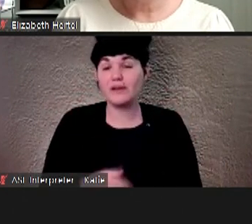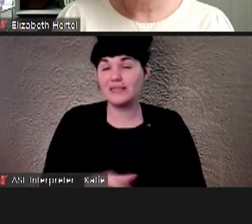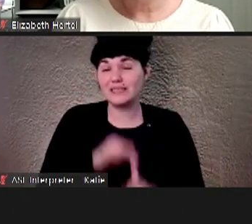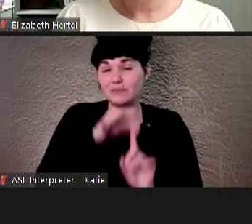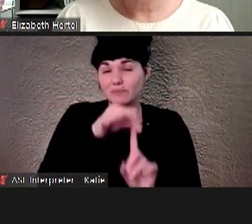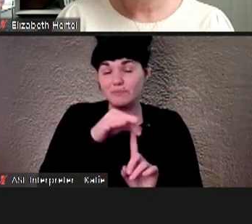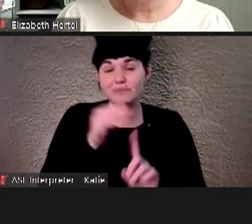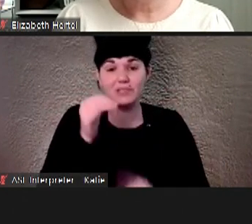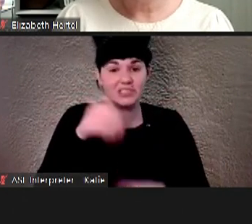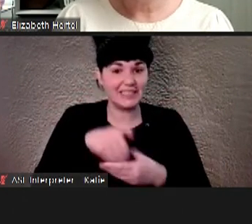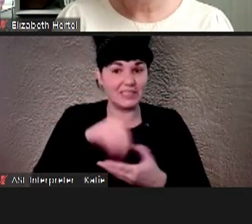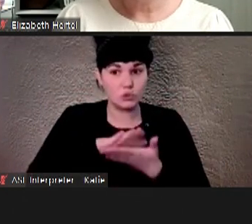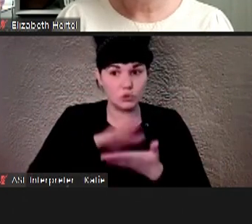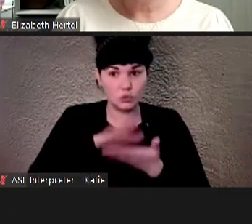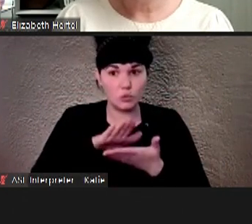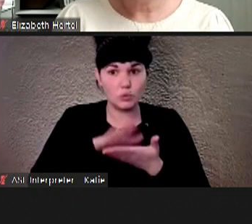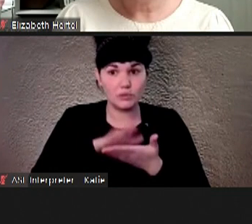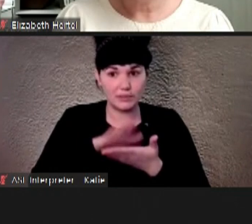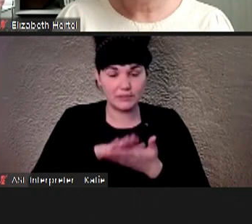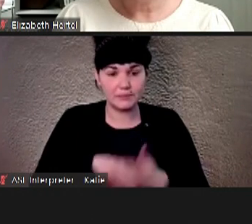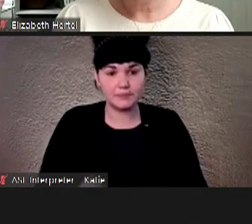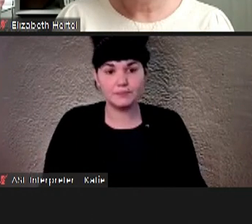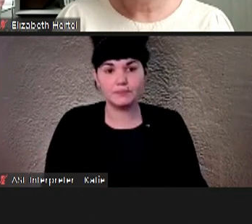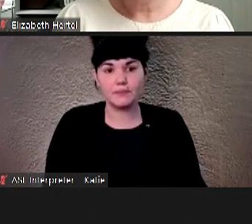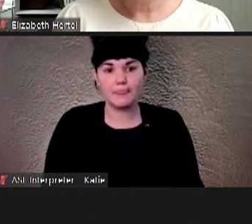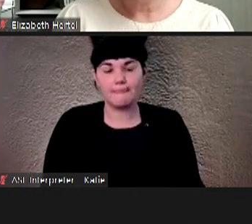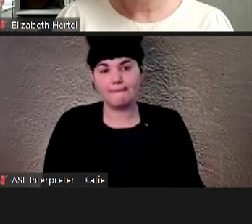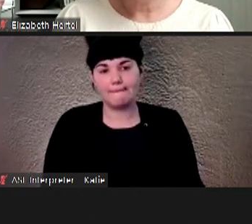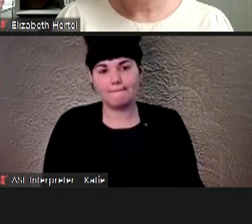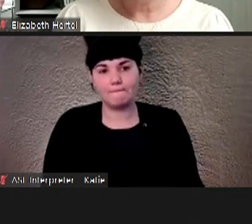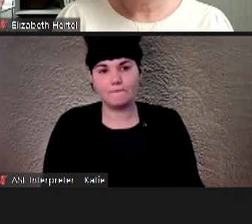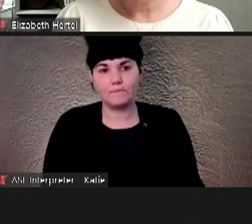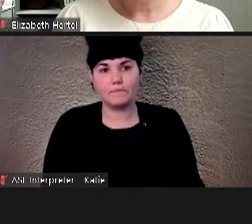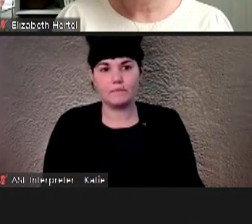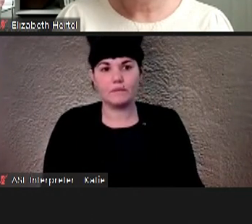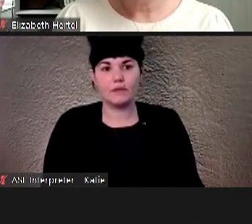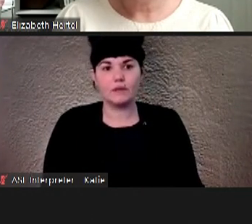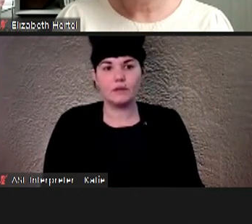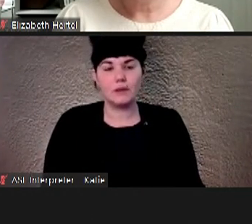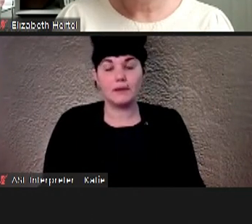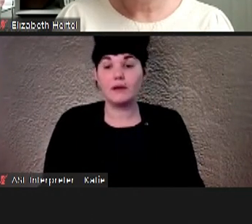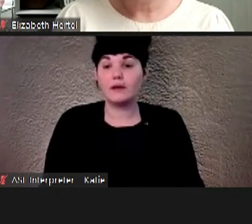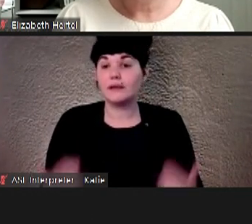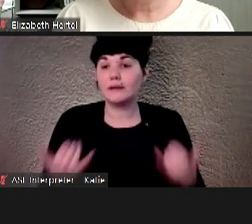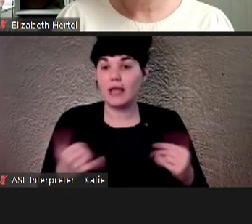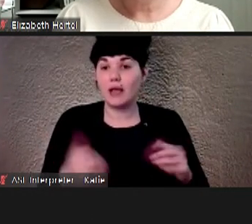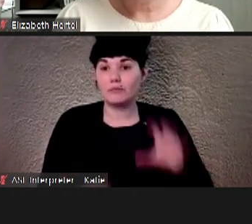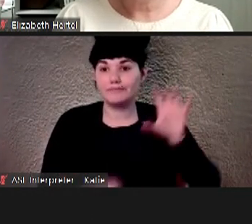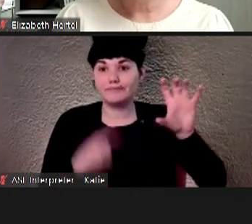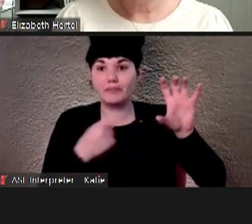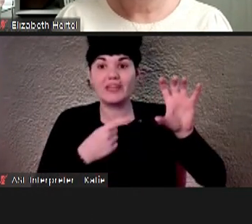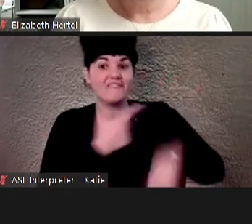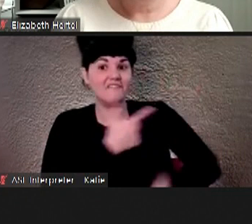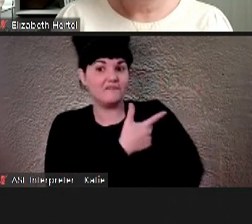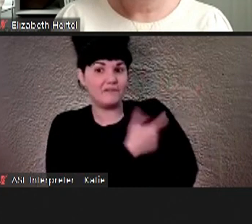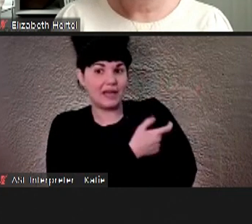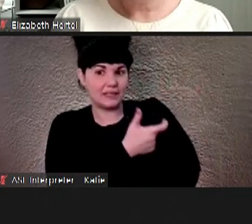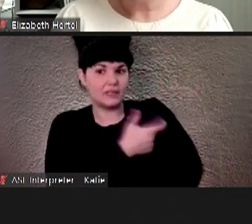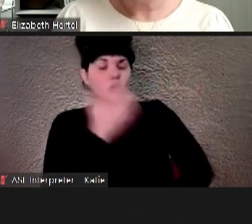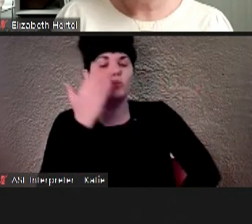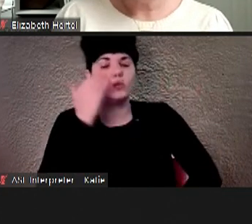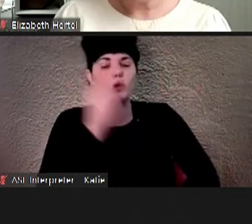like schools. Next, vaccines. We know that vaccines protect against severe outcomes and